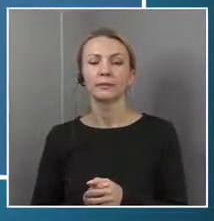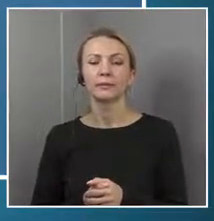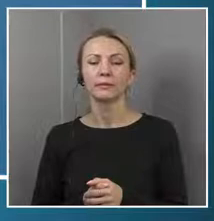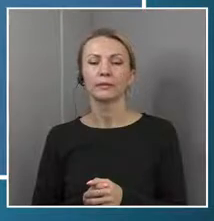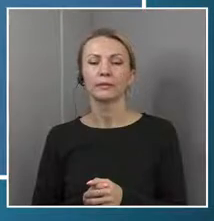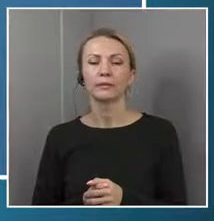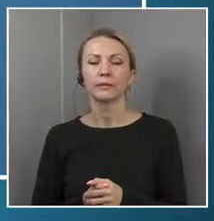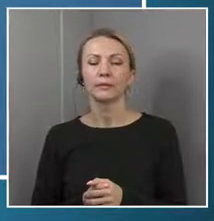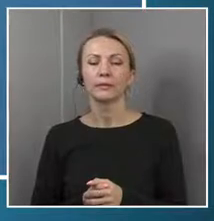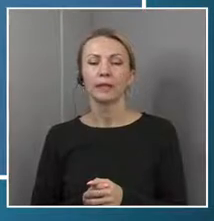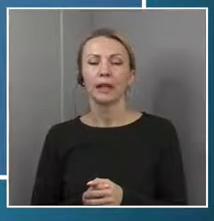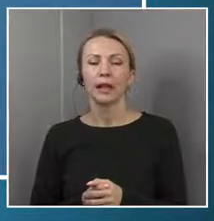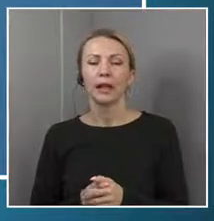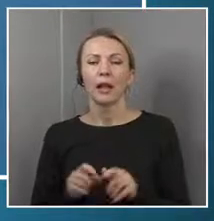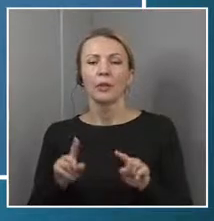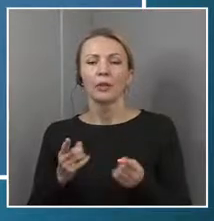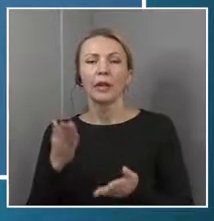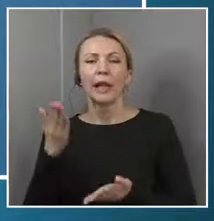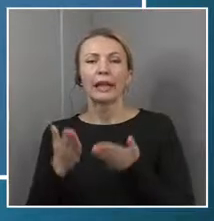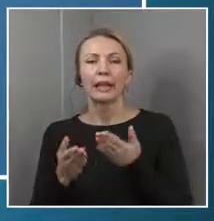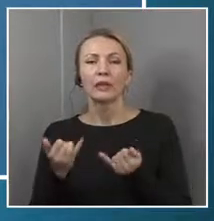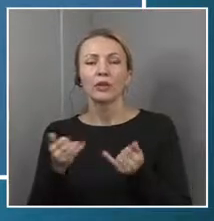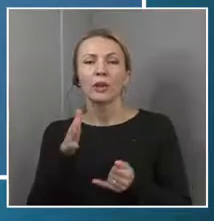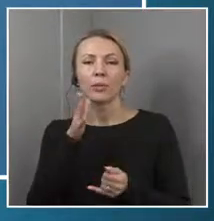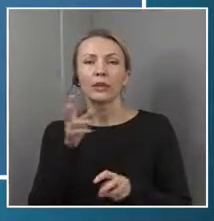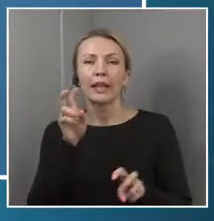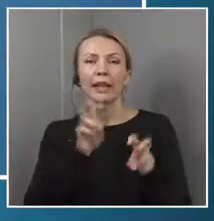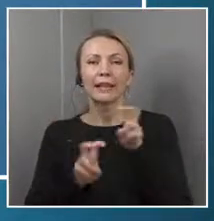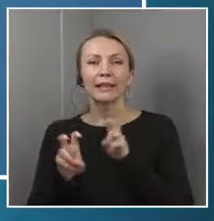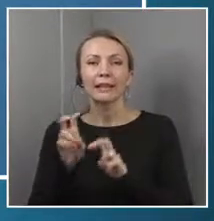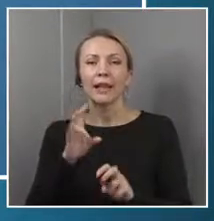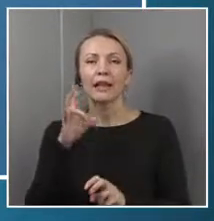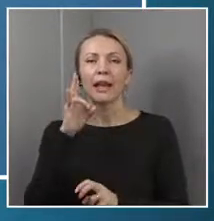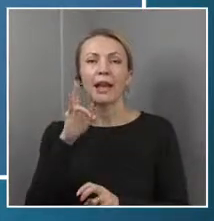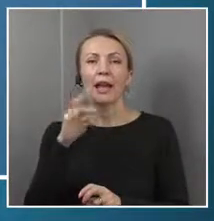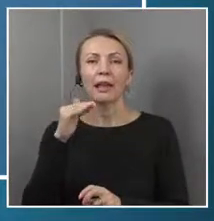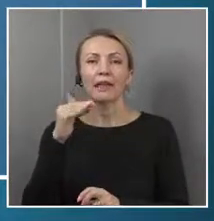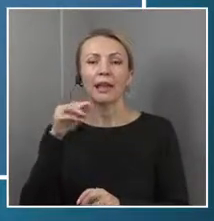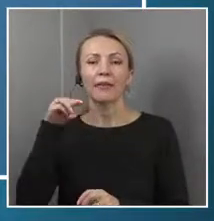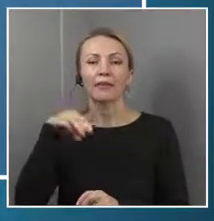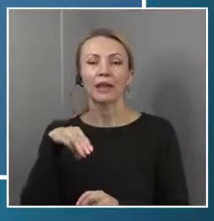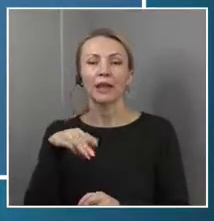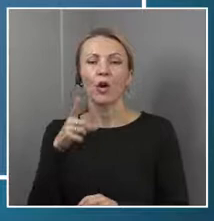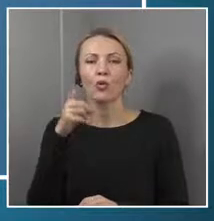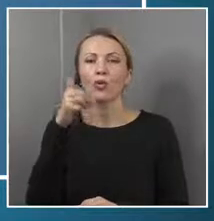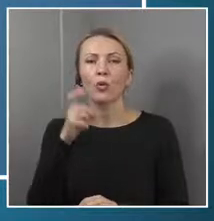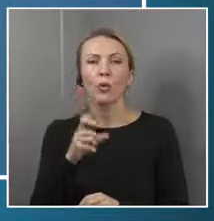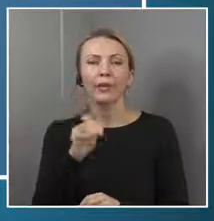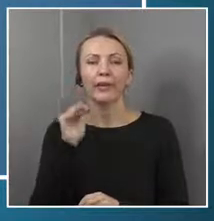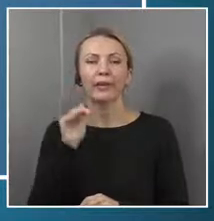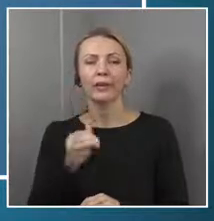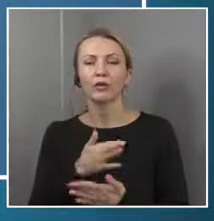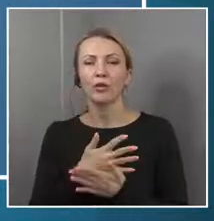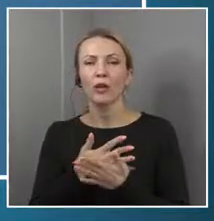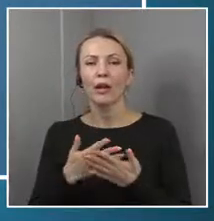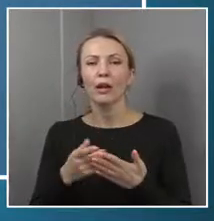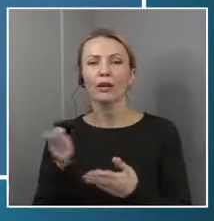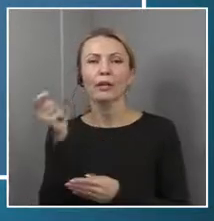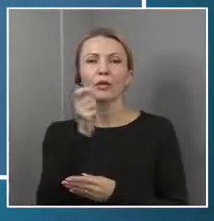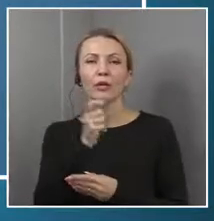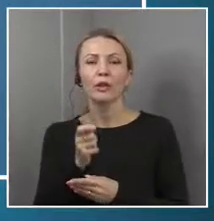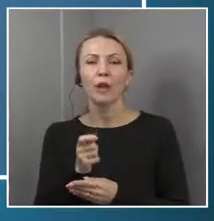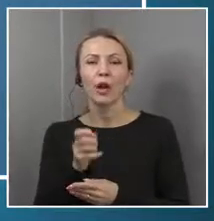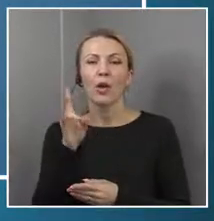find 100,000 of artworks which are only animated nothings. You know, I would say